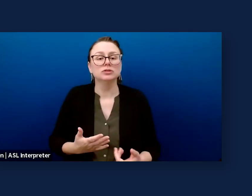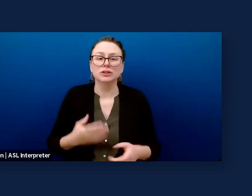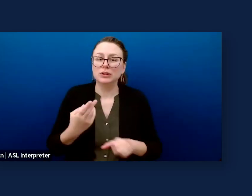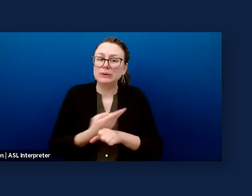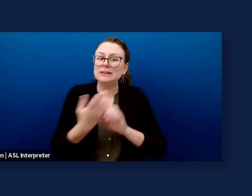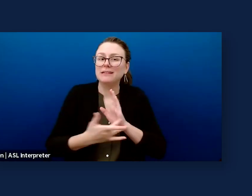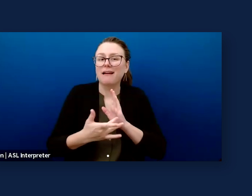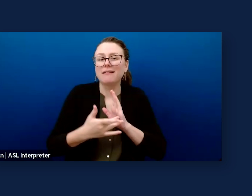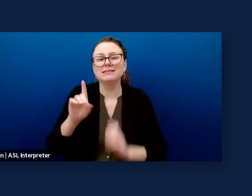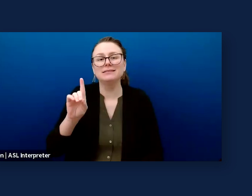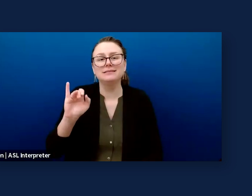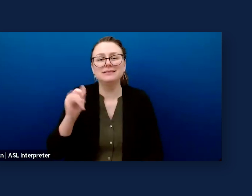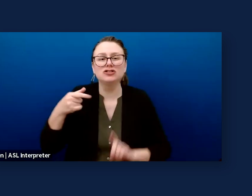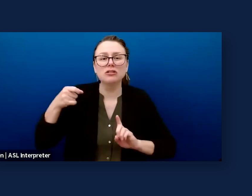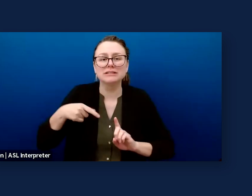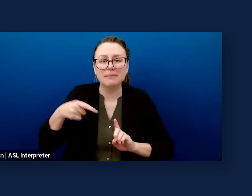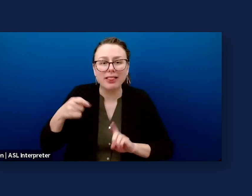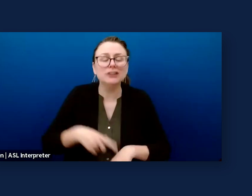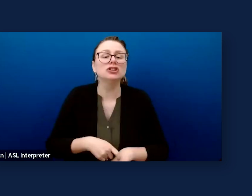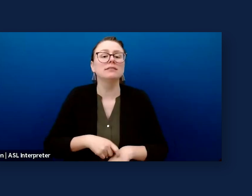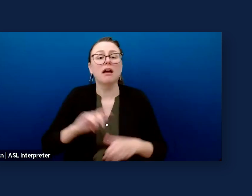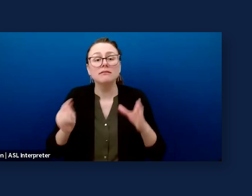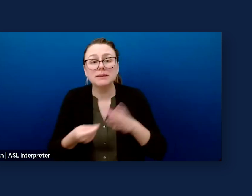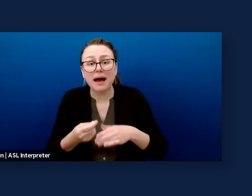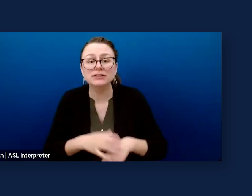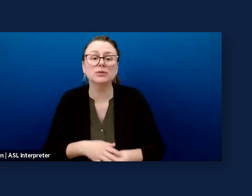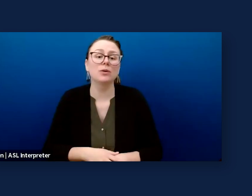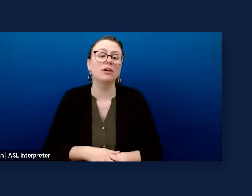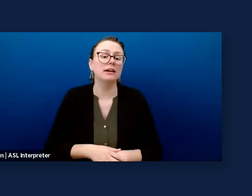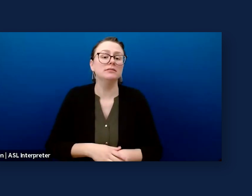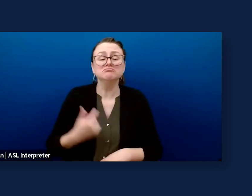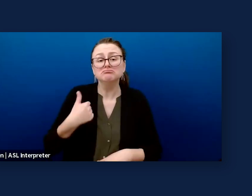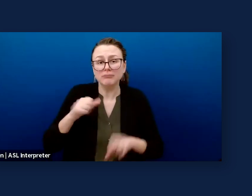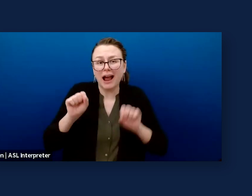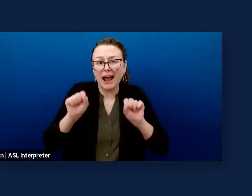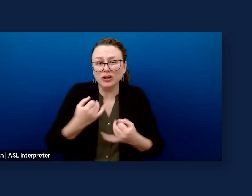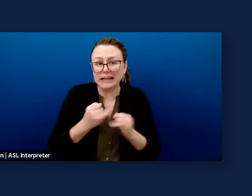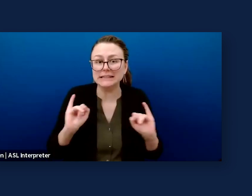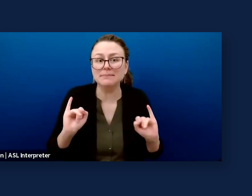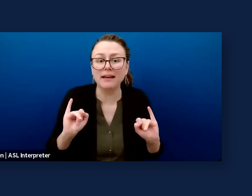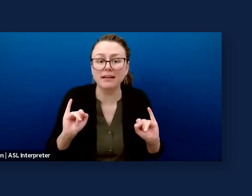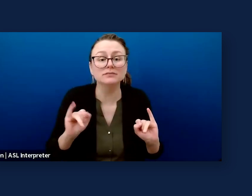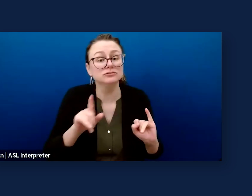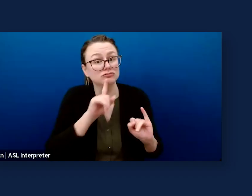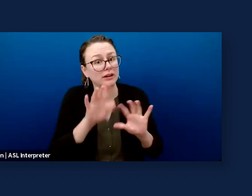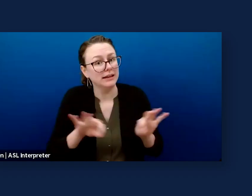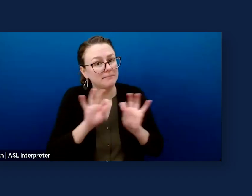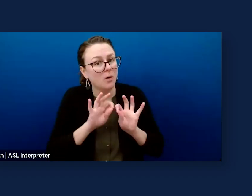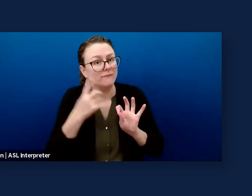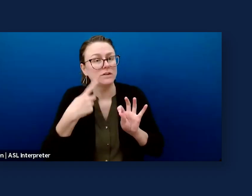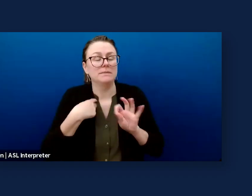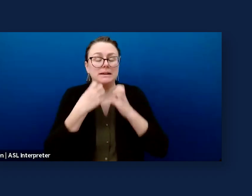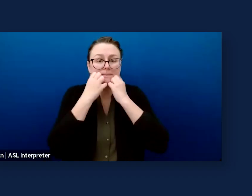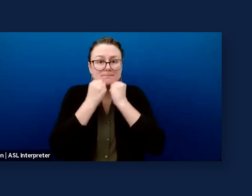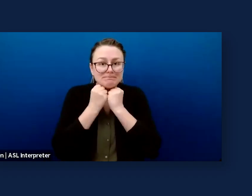technique, digital stimulation, suppositories. I was able to do it independently, which was very important to